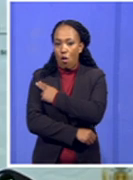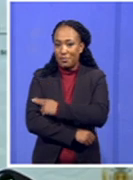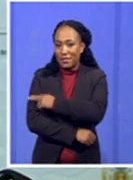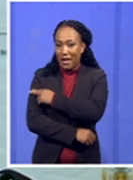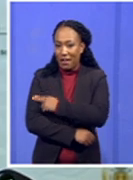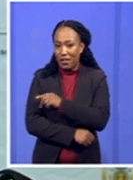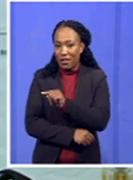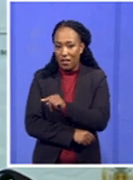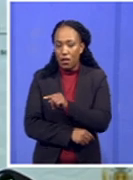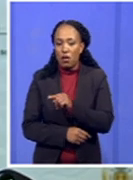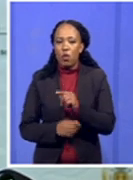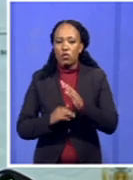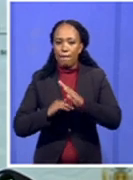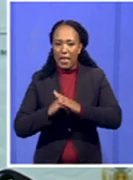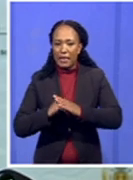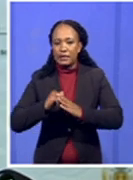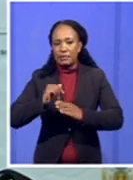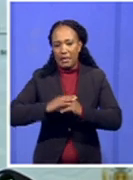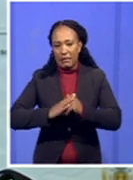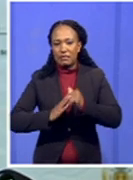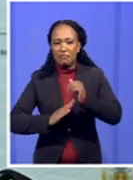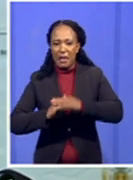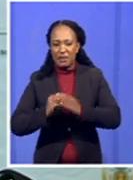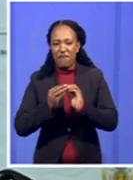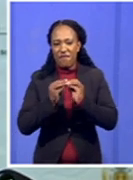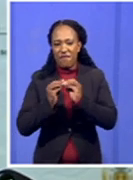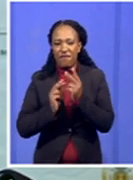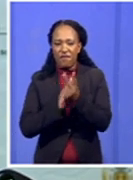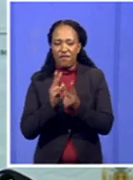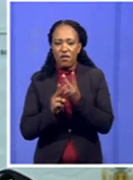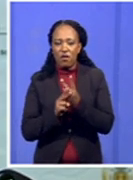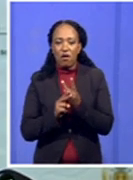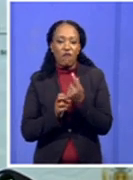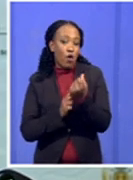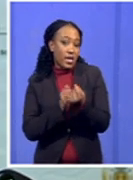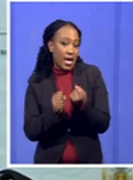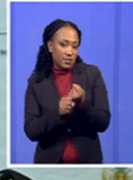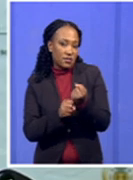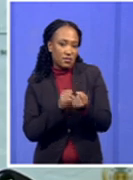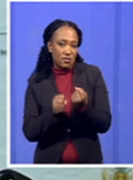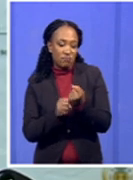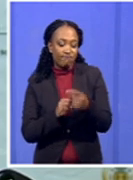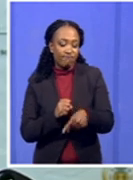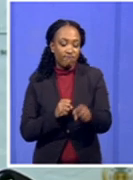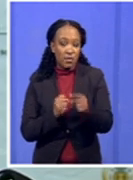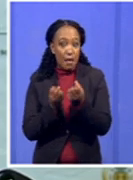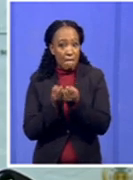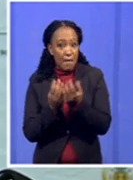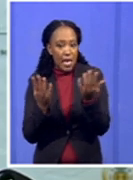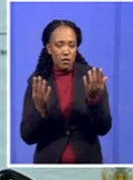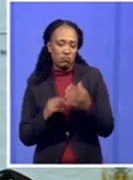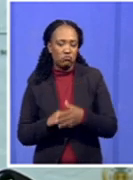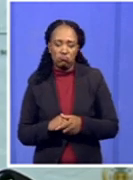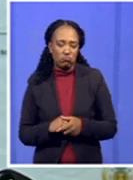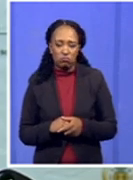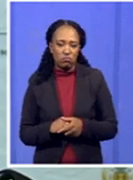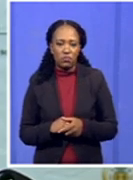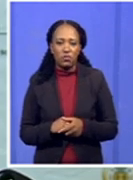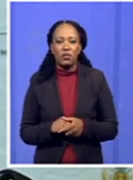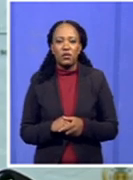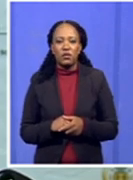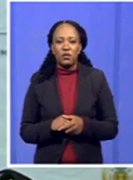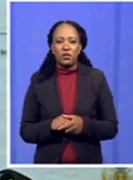a multi-phase and also a multi-year, but not too many years, as you will see. So